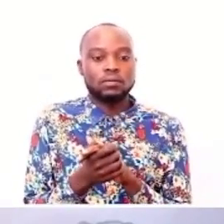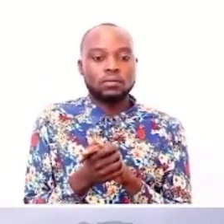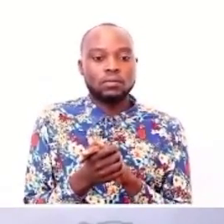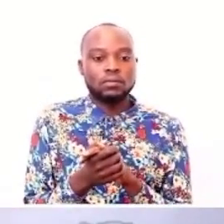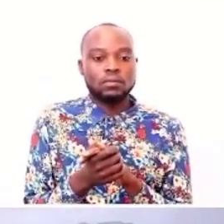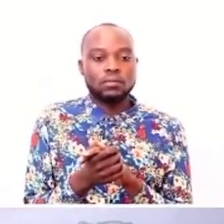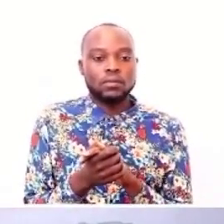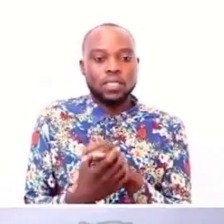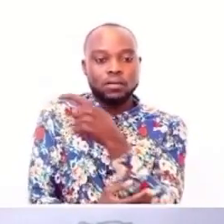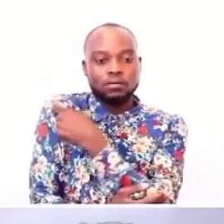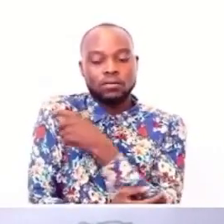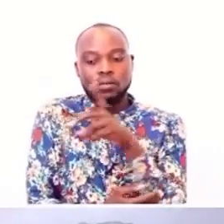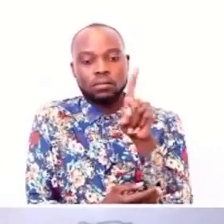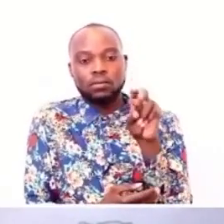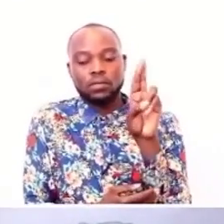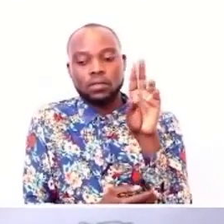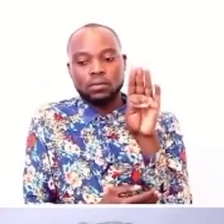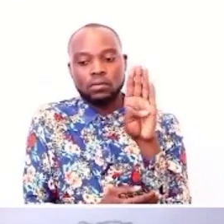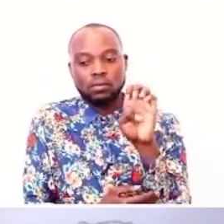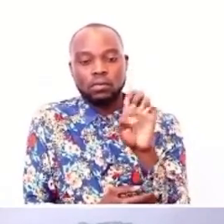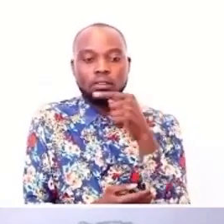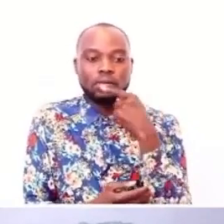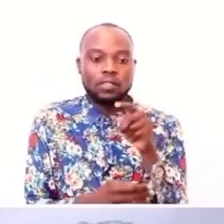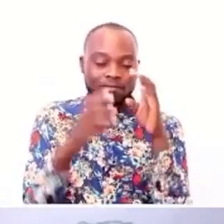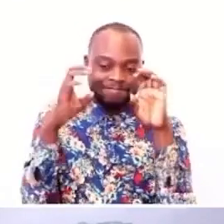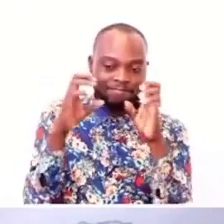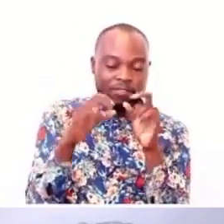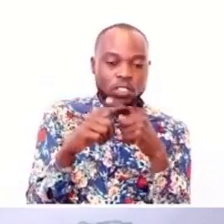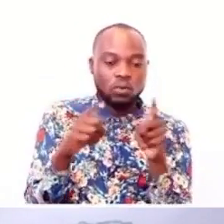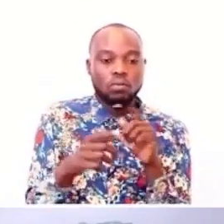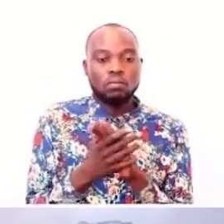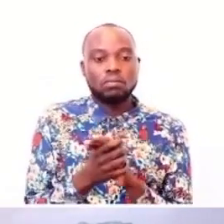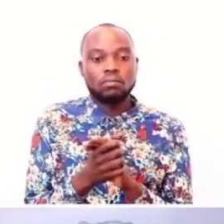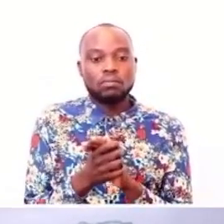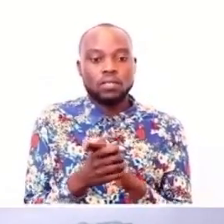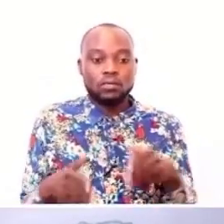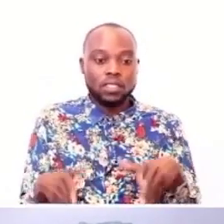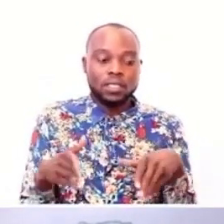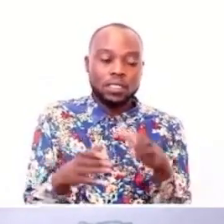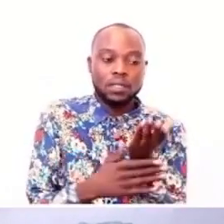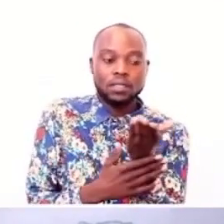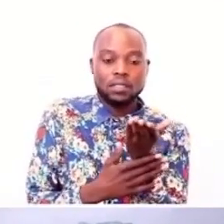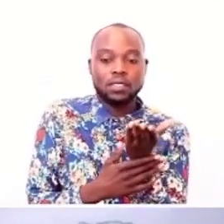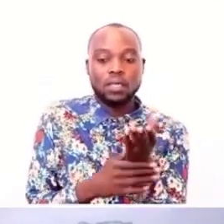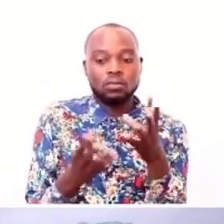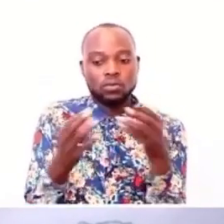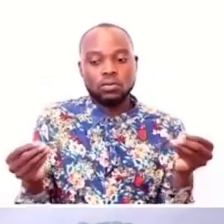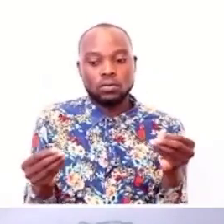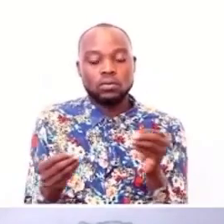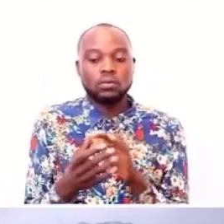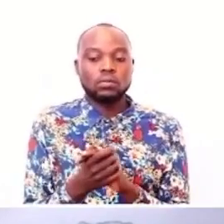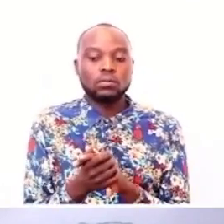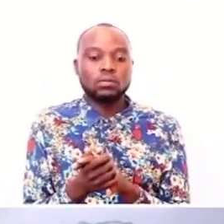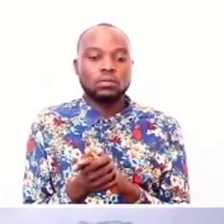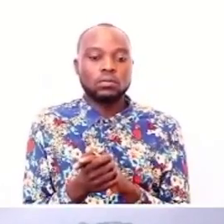Dr. Dube has talked about scientists and other alternatives, solutions to